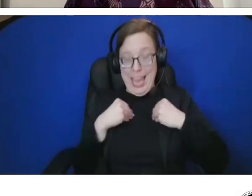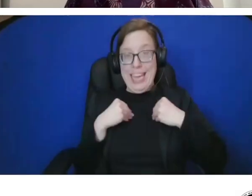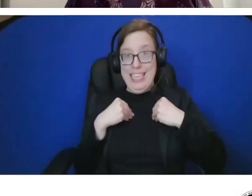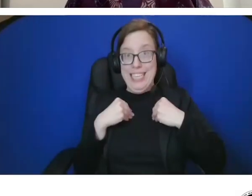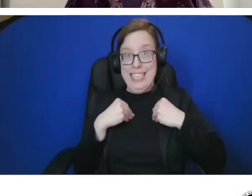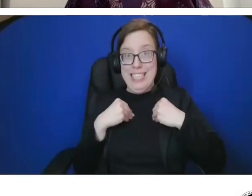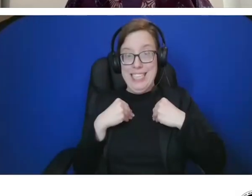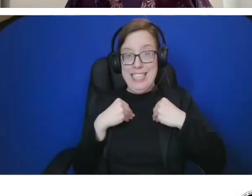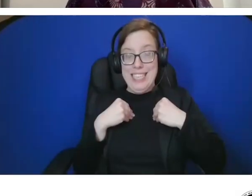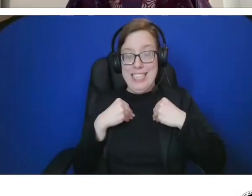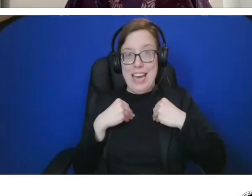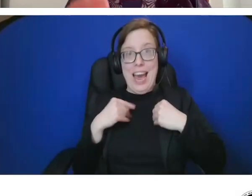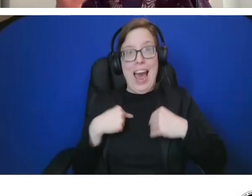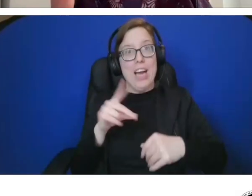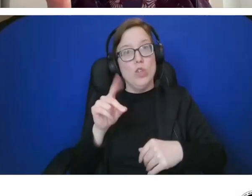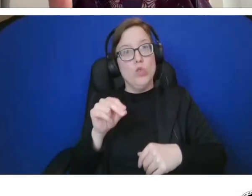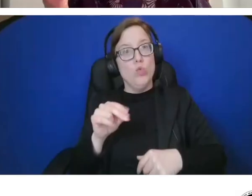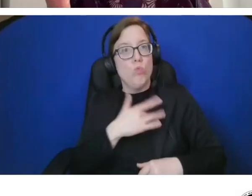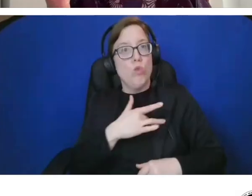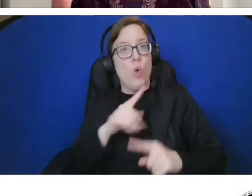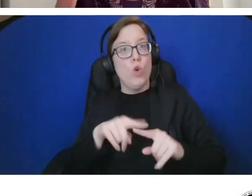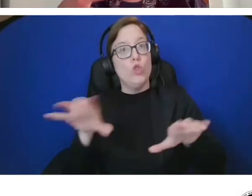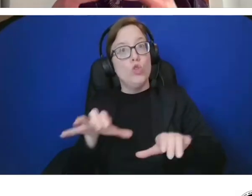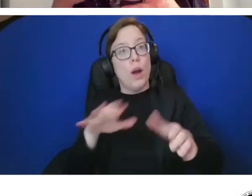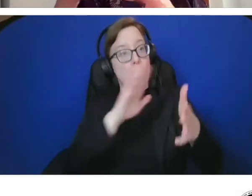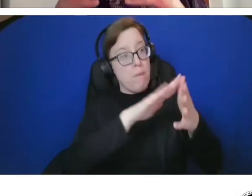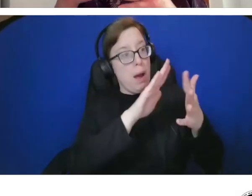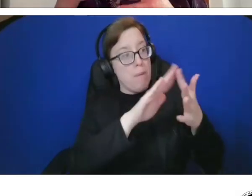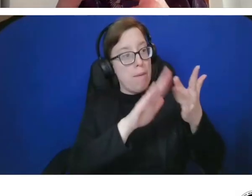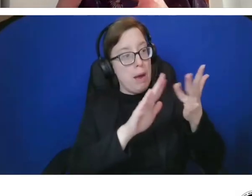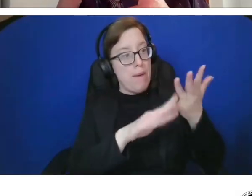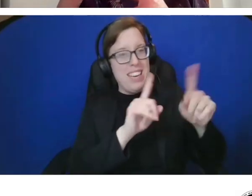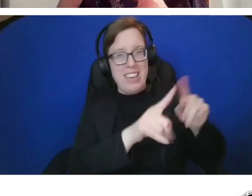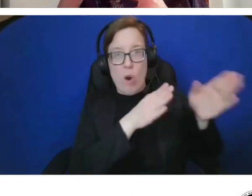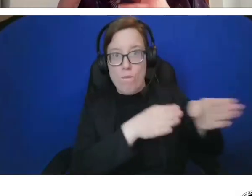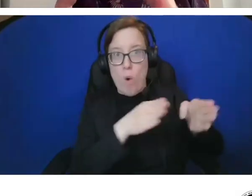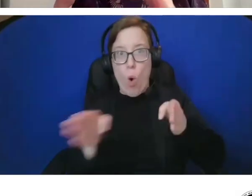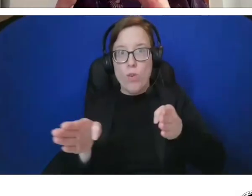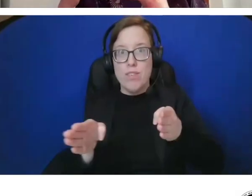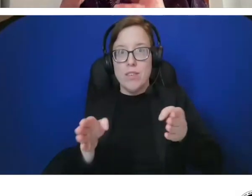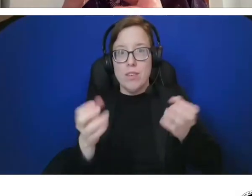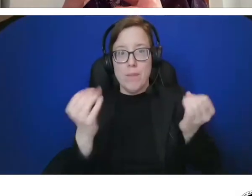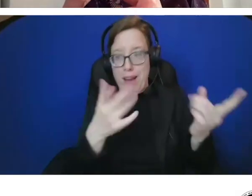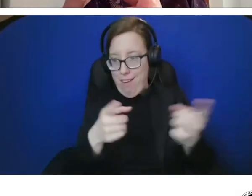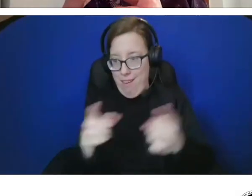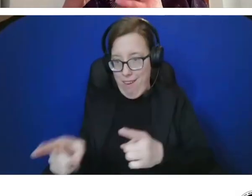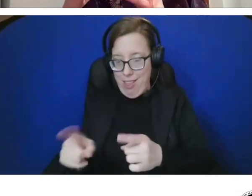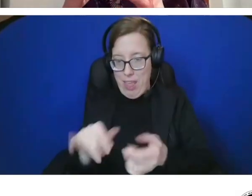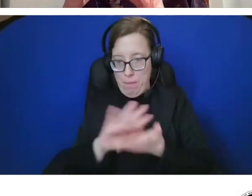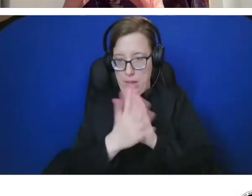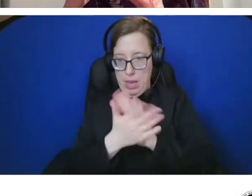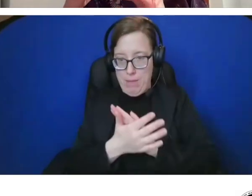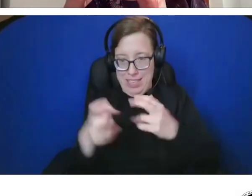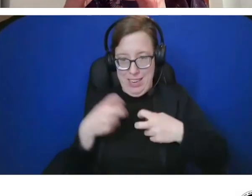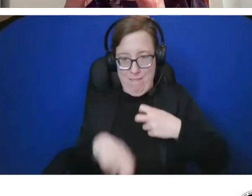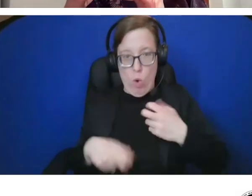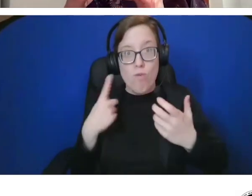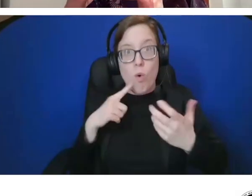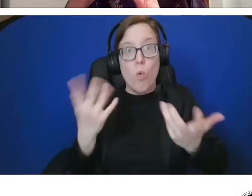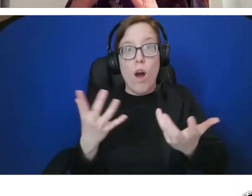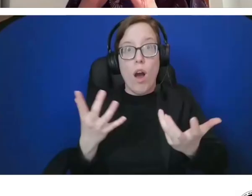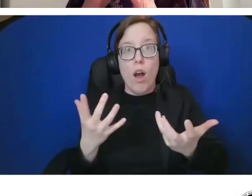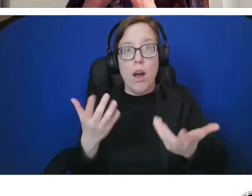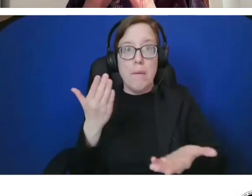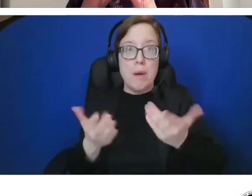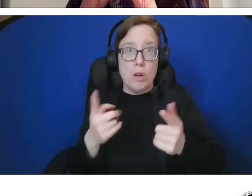in. And I do appreciate that when you're doing all of that, so much is happening that it becomes